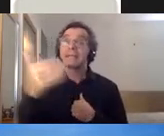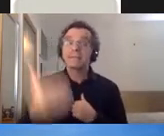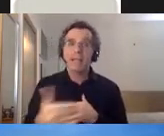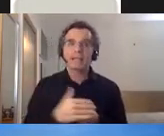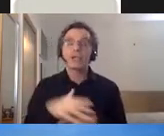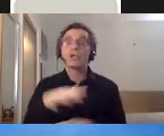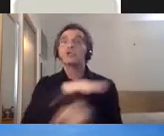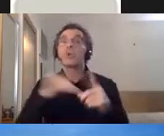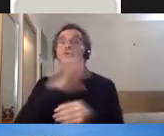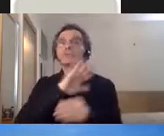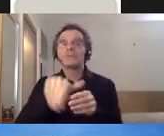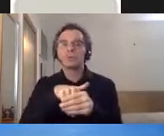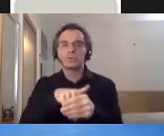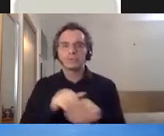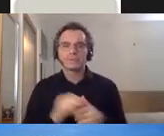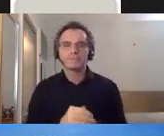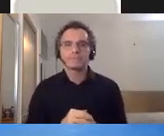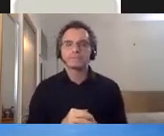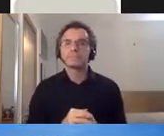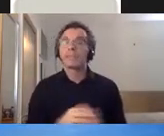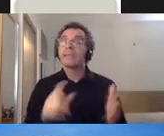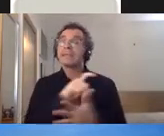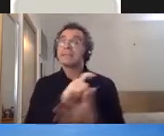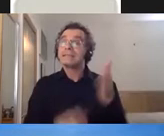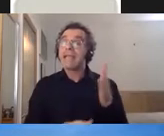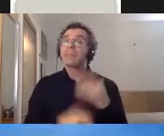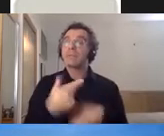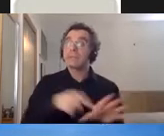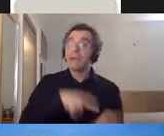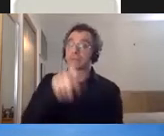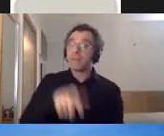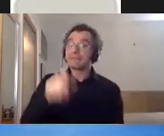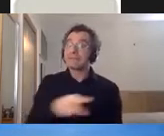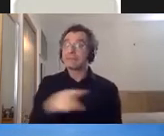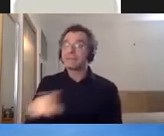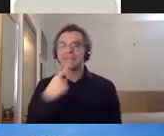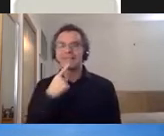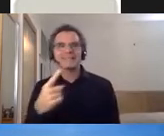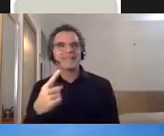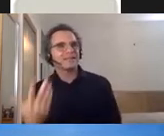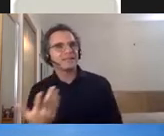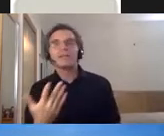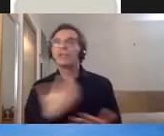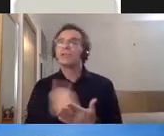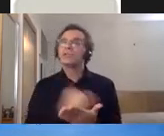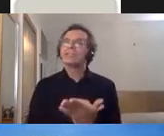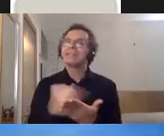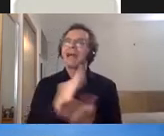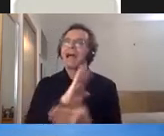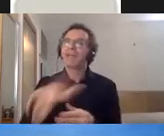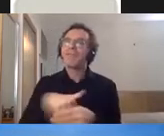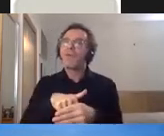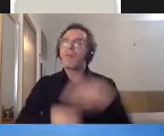Social inclusion. The disabled young study participants reported that they were generally denied full participation in their